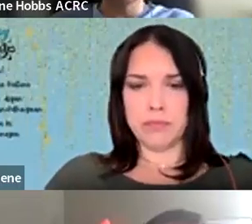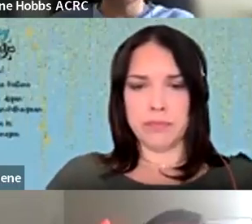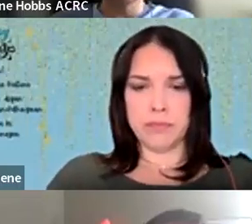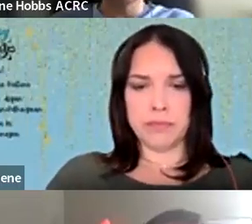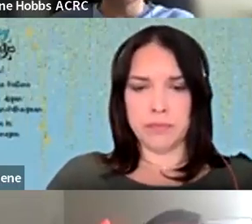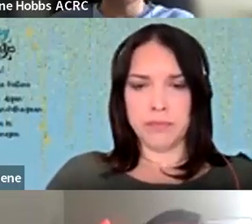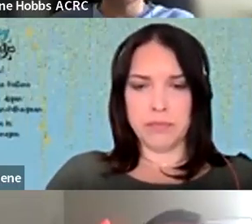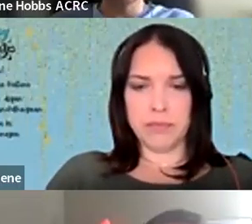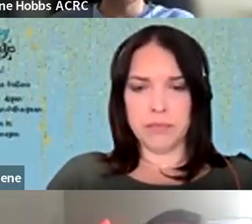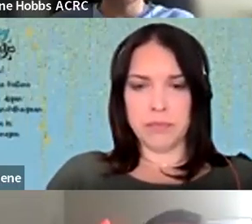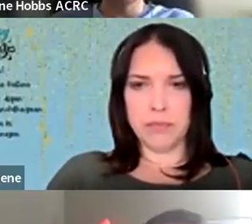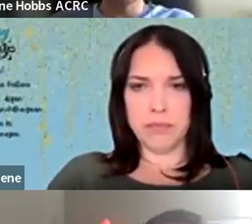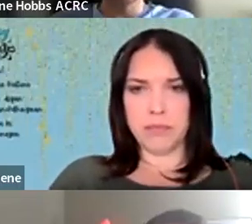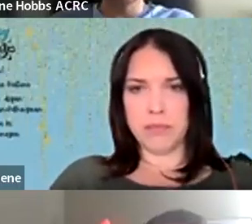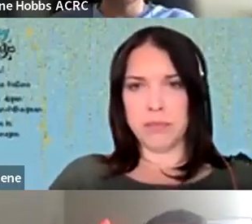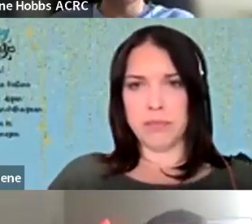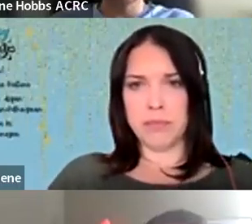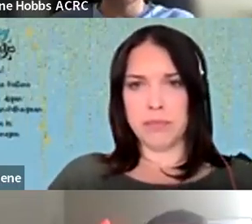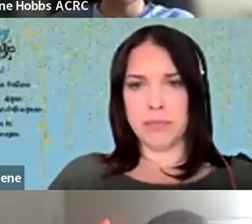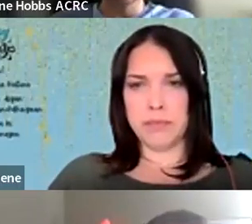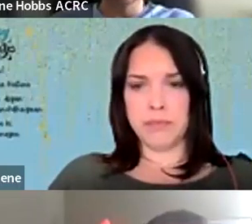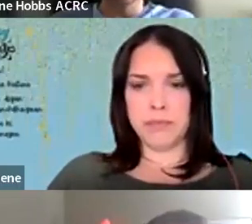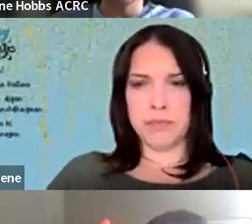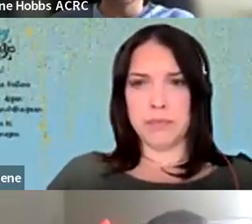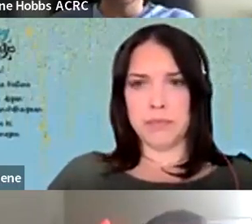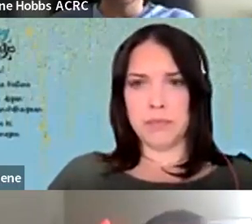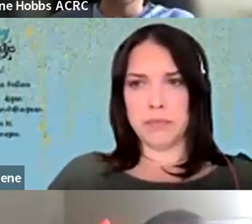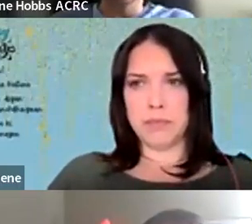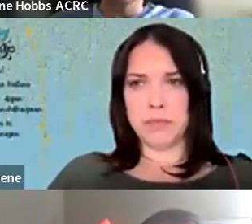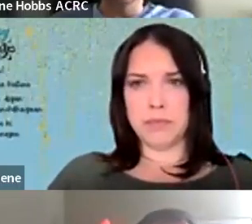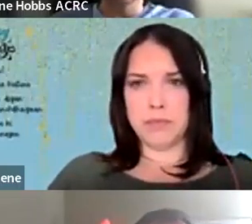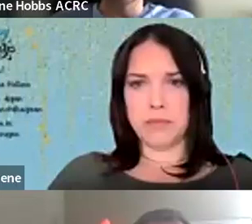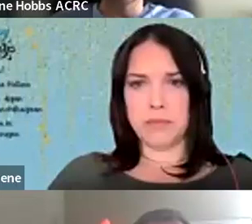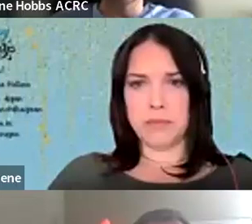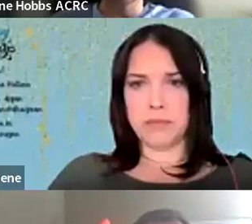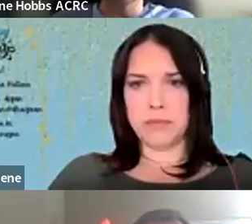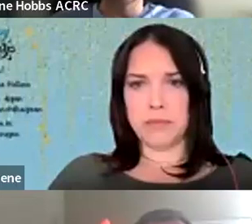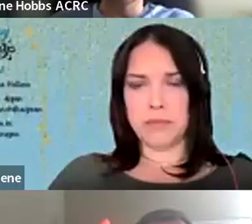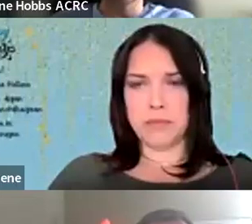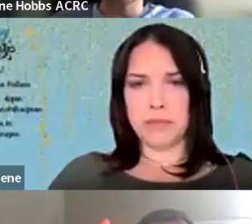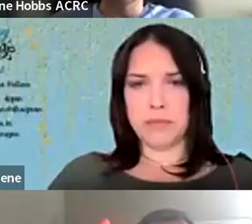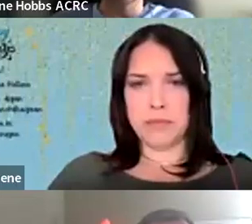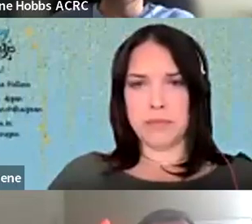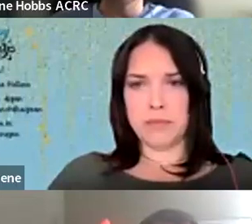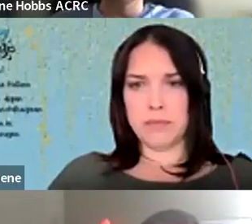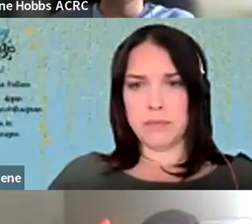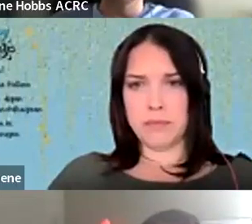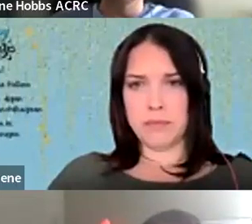to assess your compliance. So again, kudos to you all as service providers. Kylie.